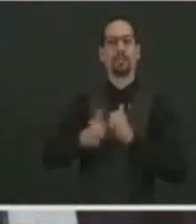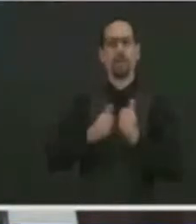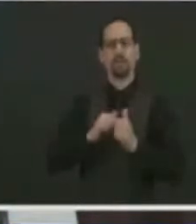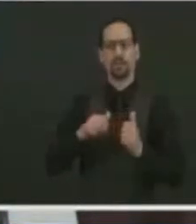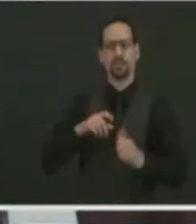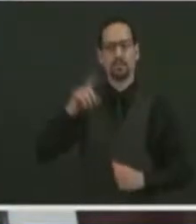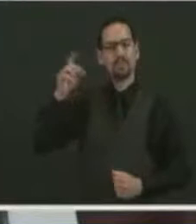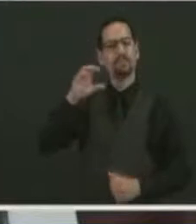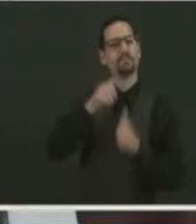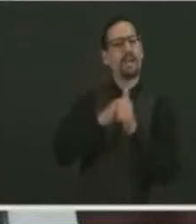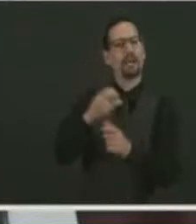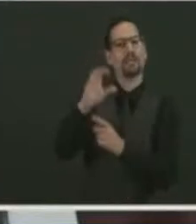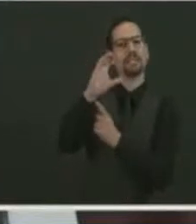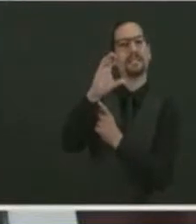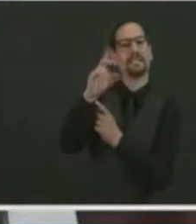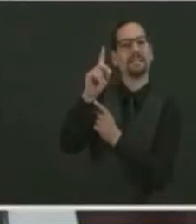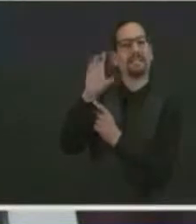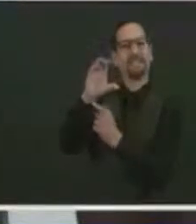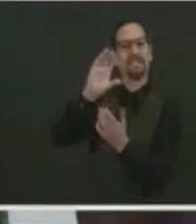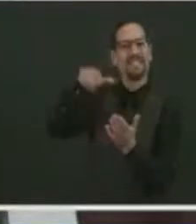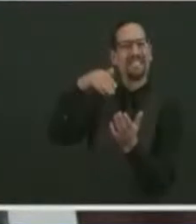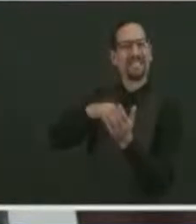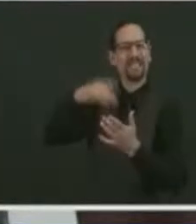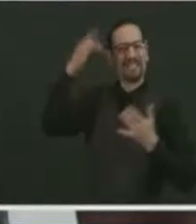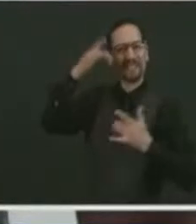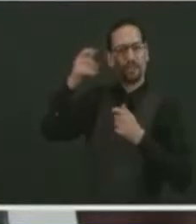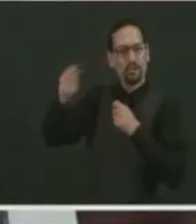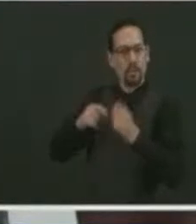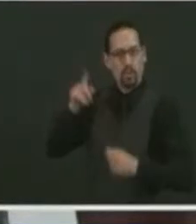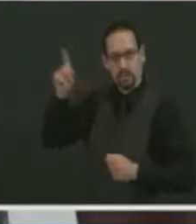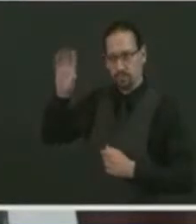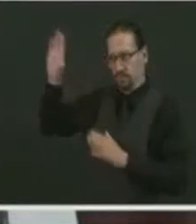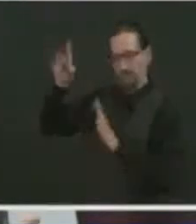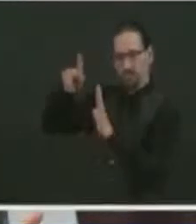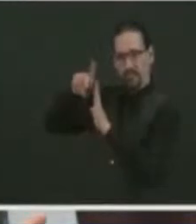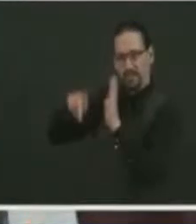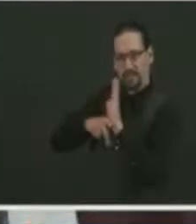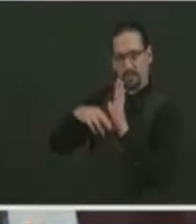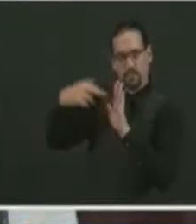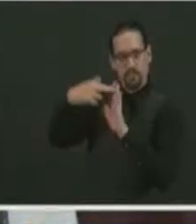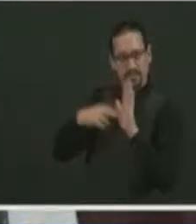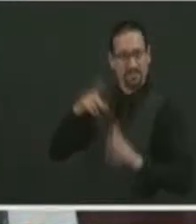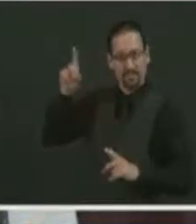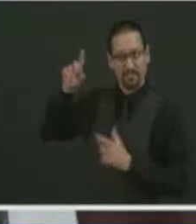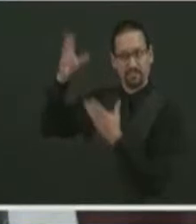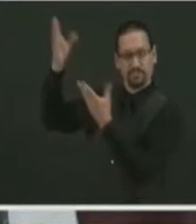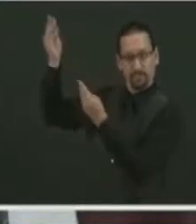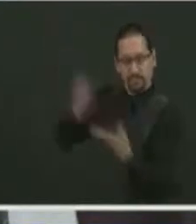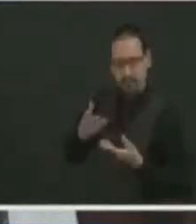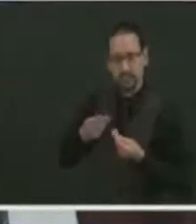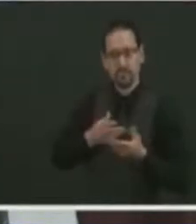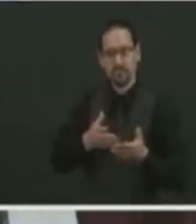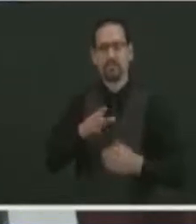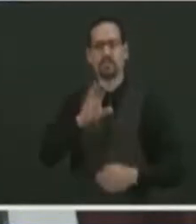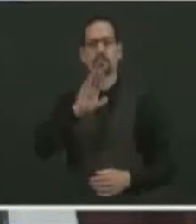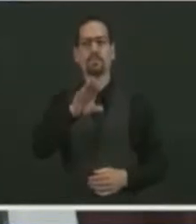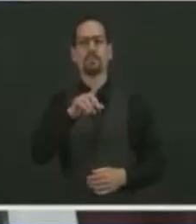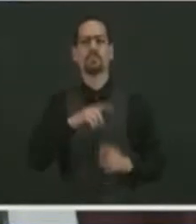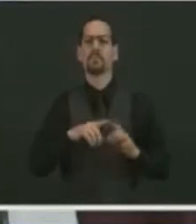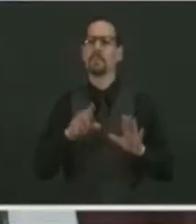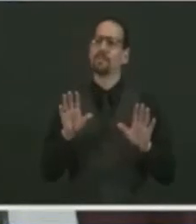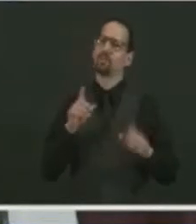ago, and we want to enable youth sports. The CDC says not really to allow